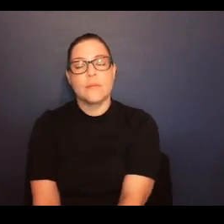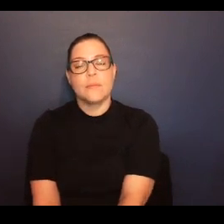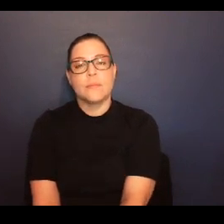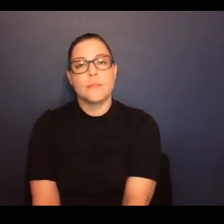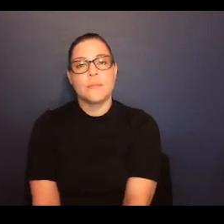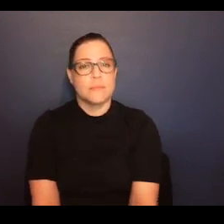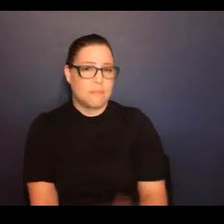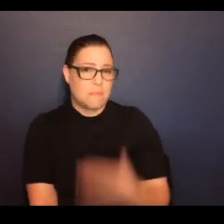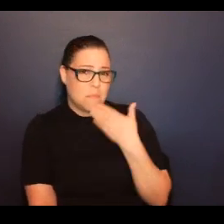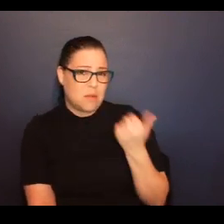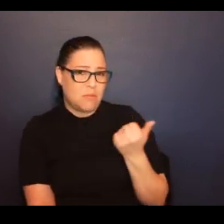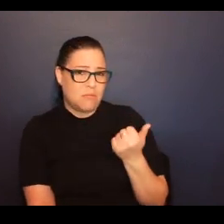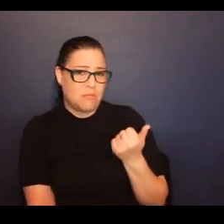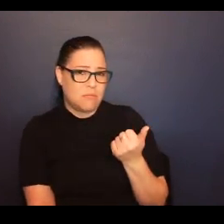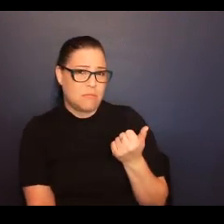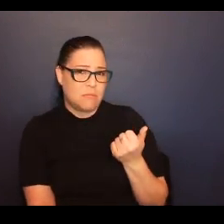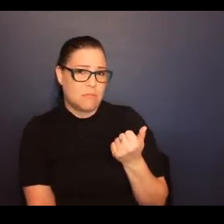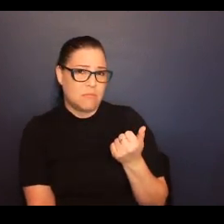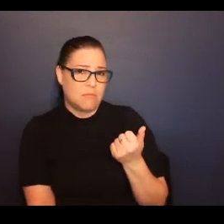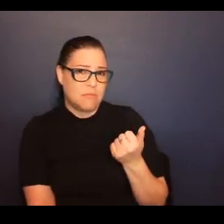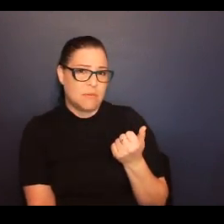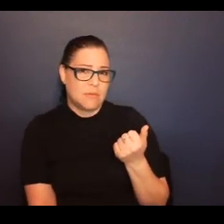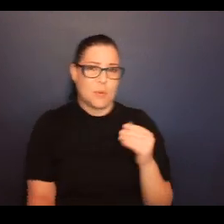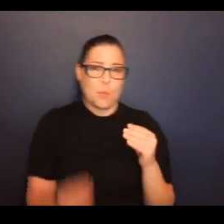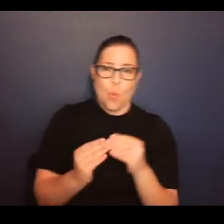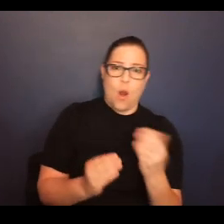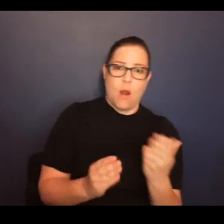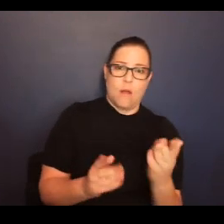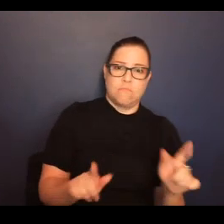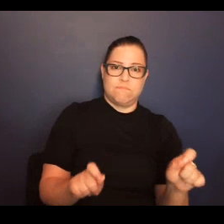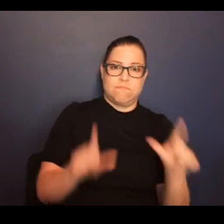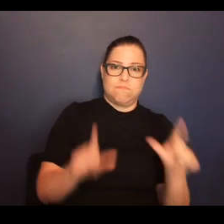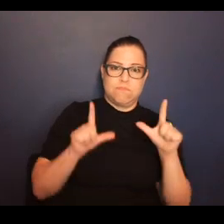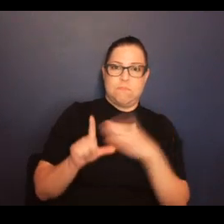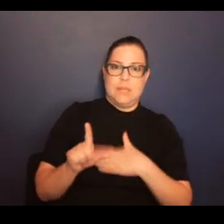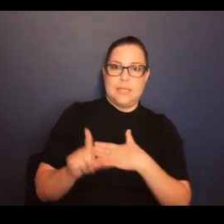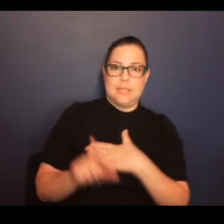Is that better? More, please.